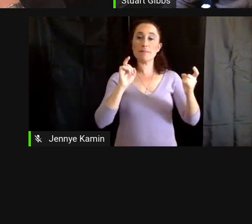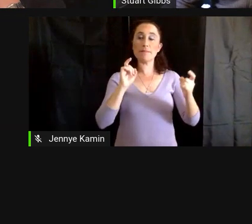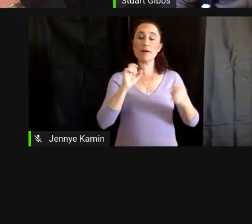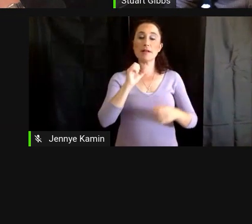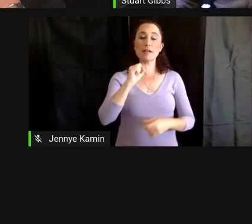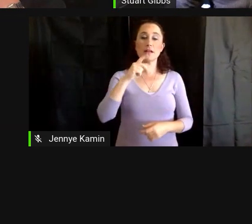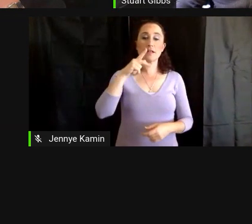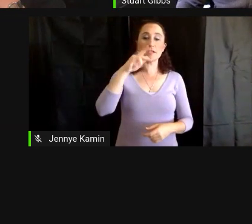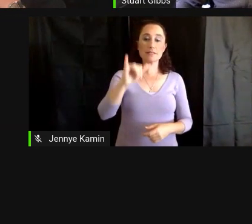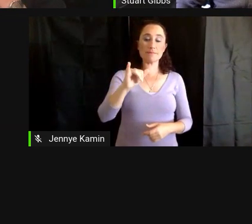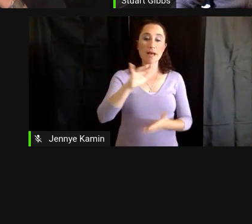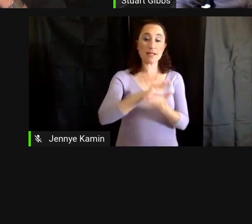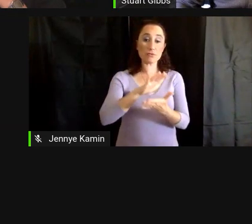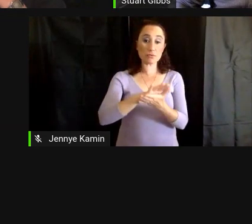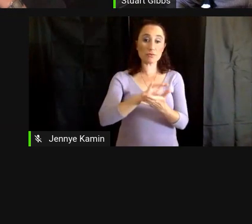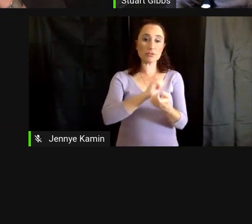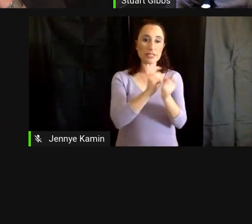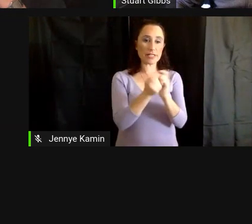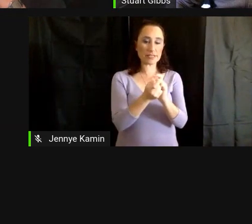for a movie,